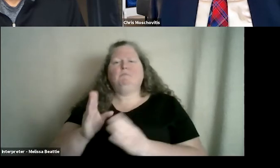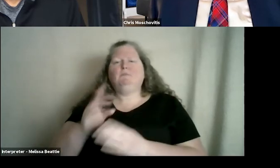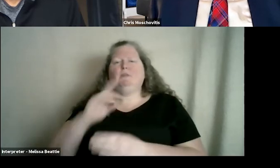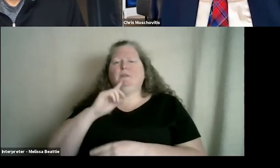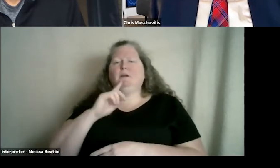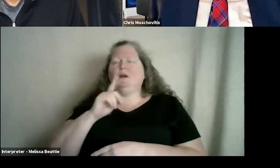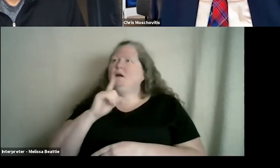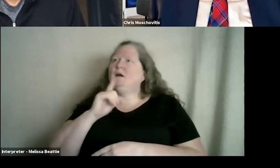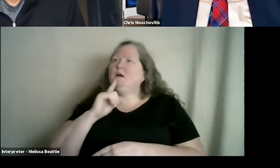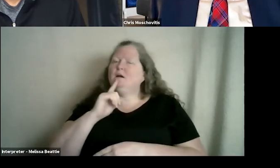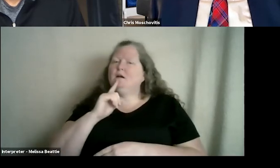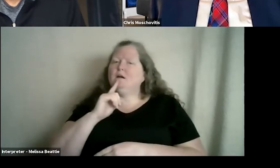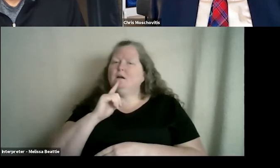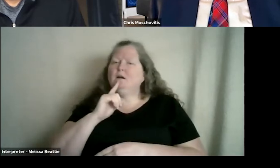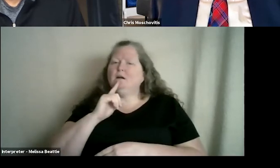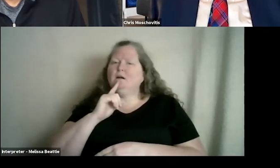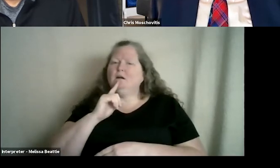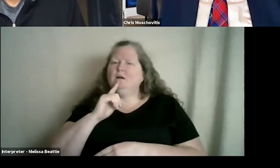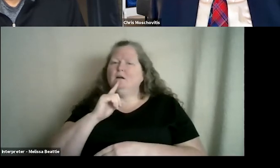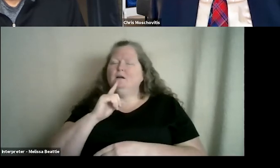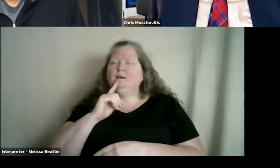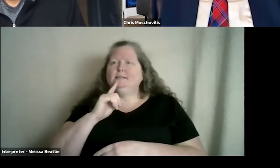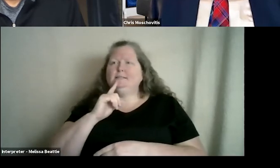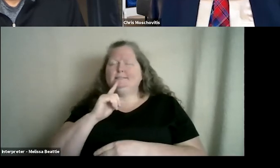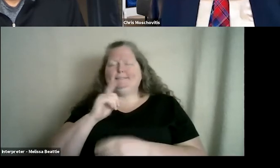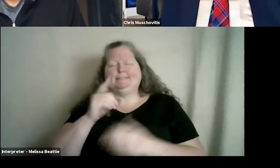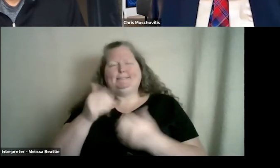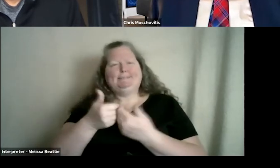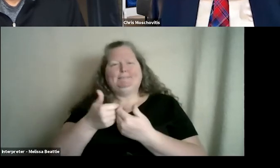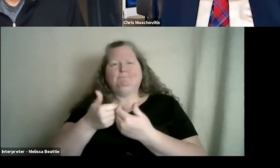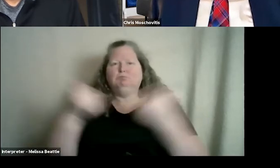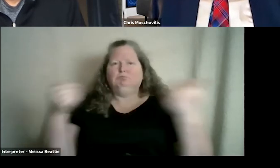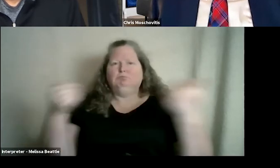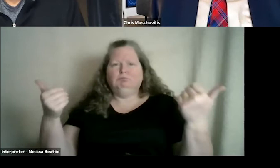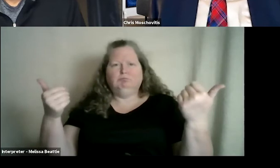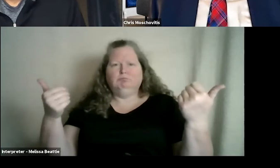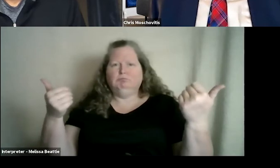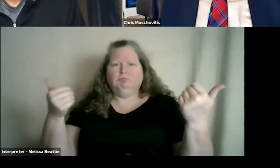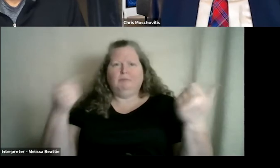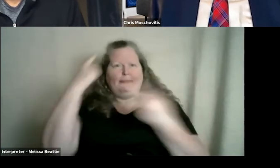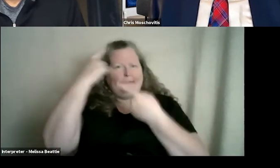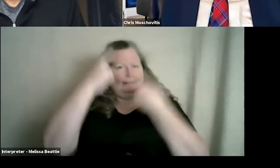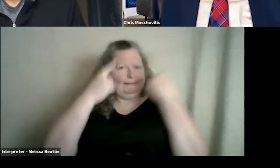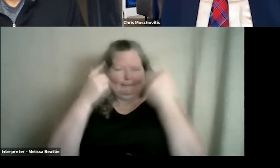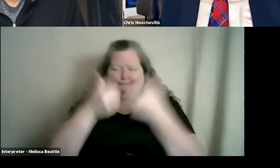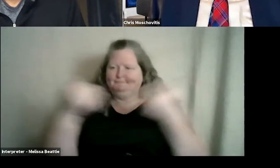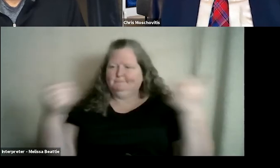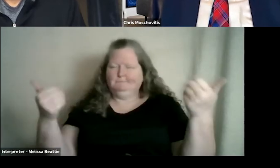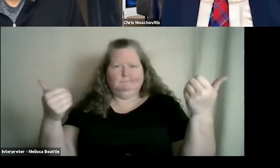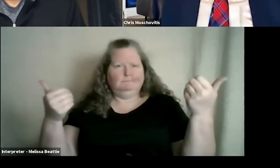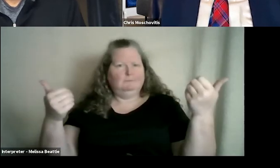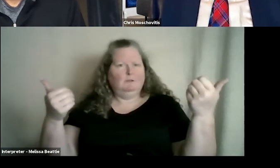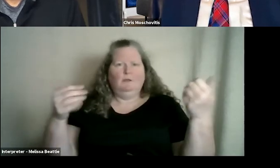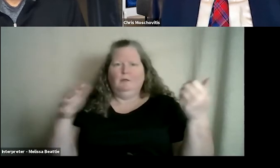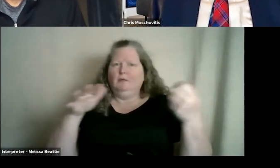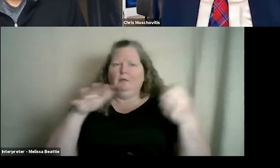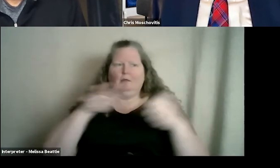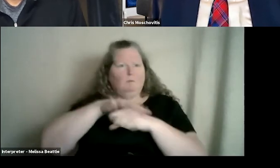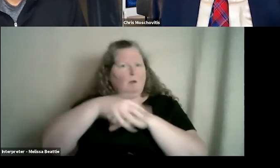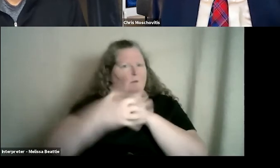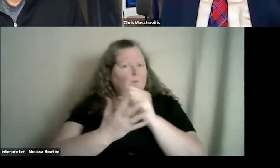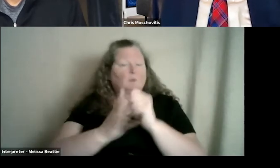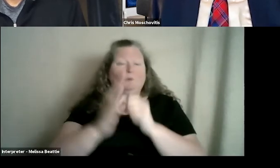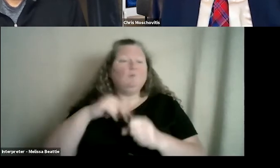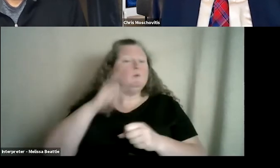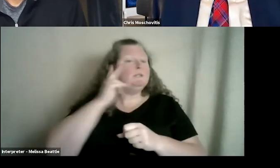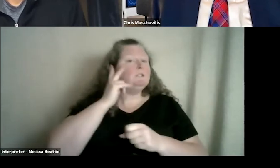are deep philosophical divides worldwide. That we saw them reflected in our most recent election,